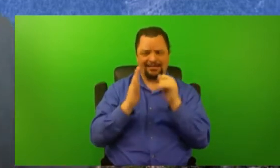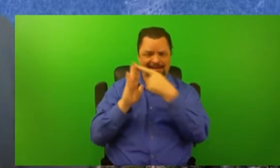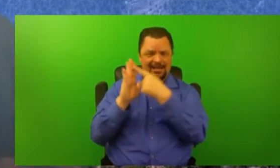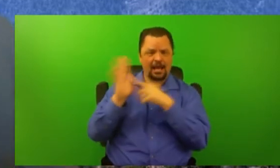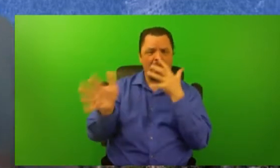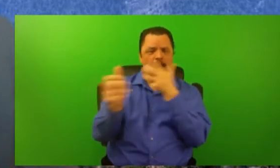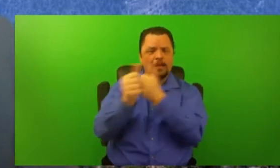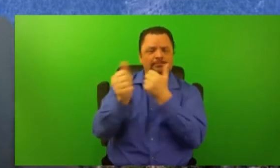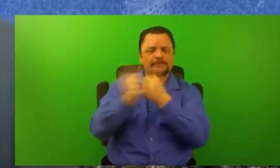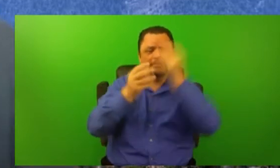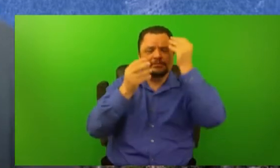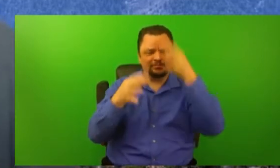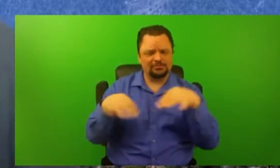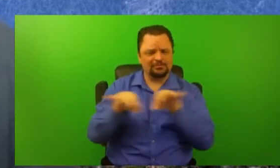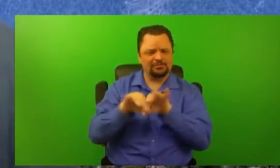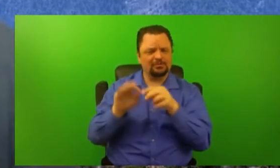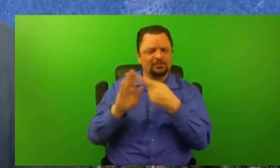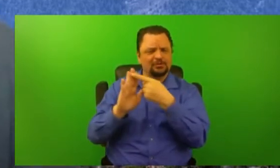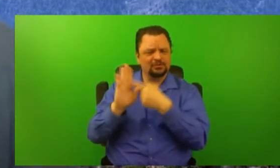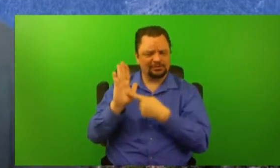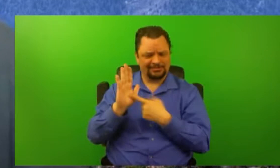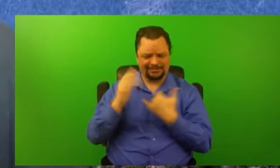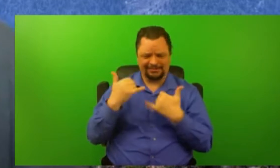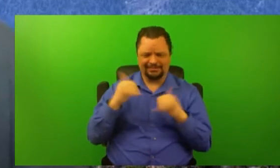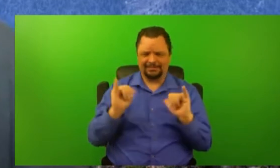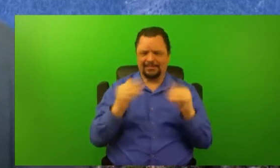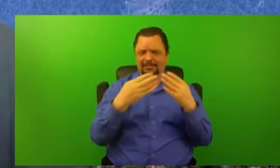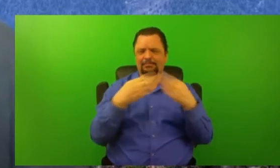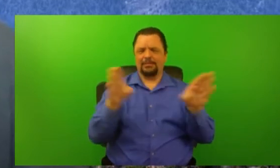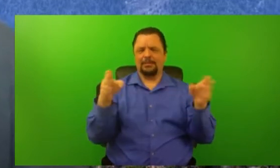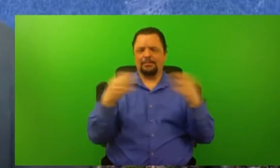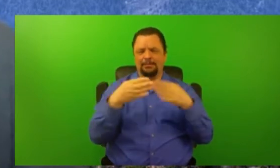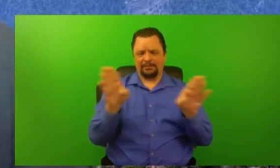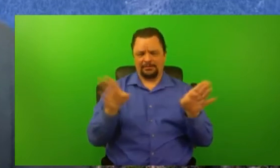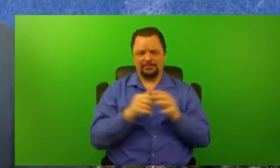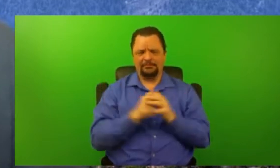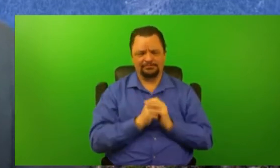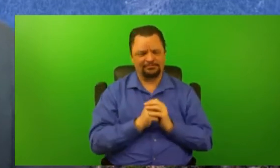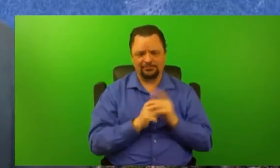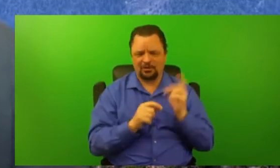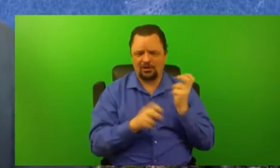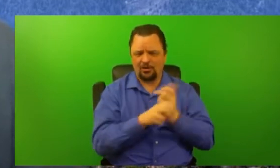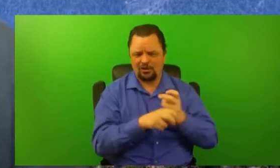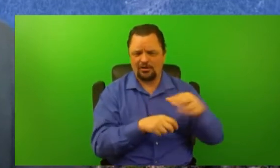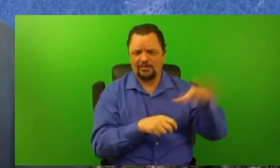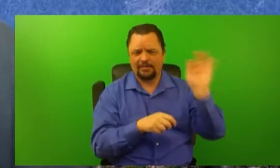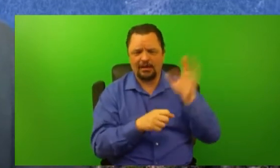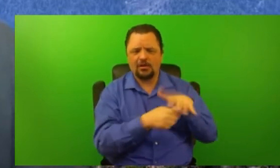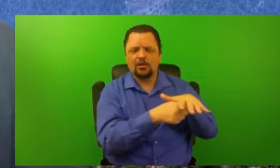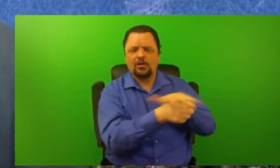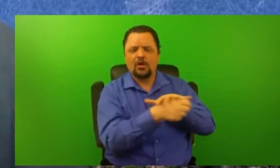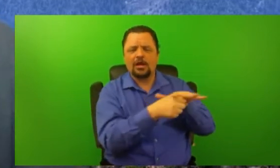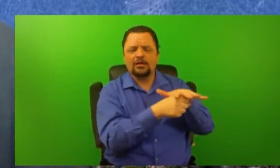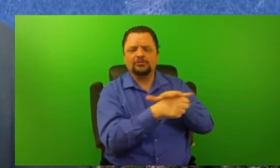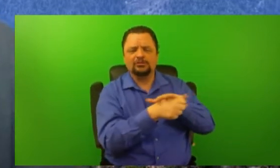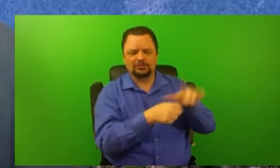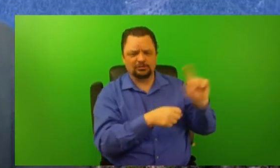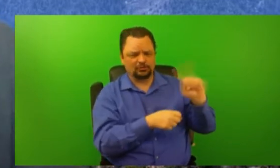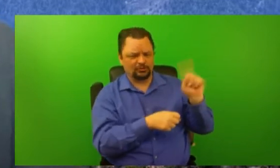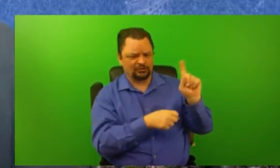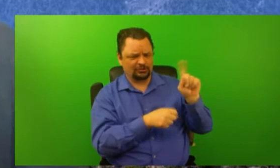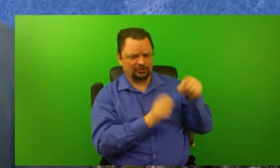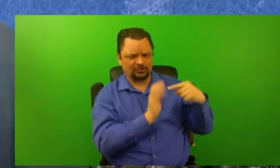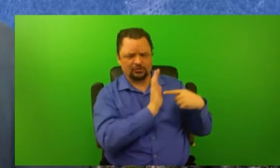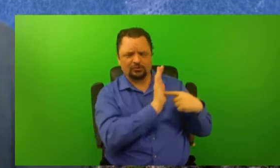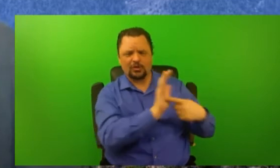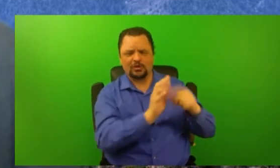CDPHE, and the data through CDPHE is still public. Anyone can access those. And the location page is where we display the number of